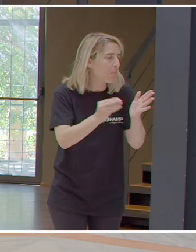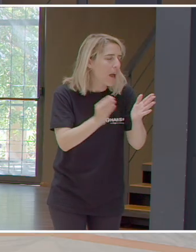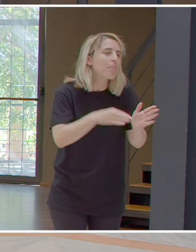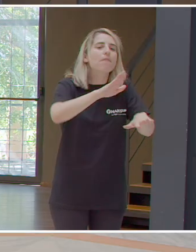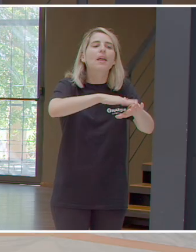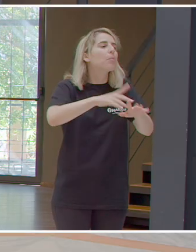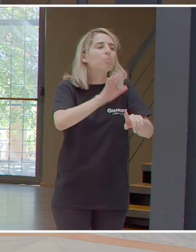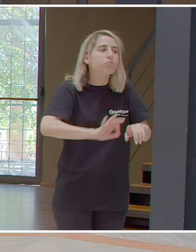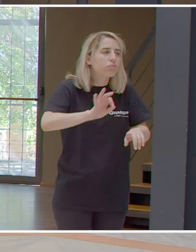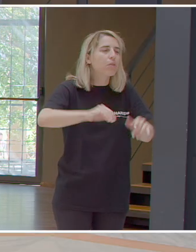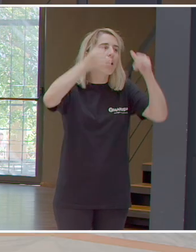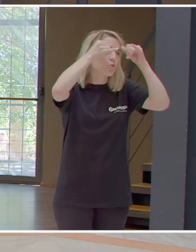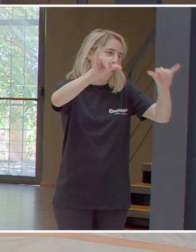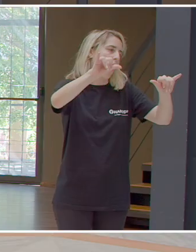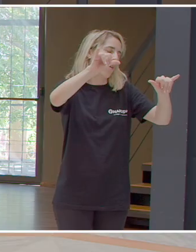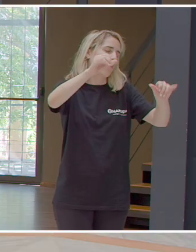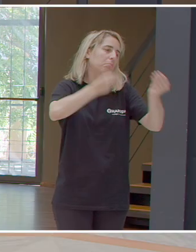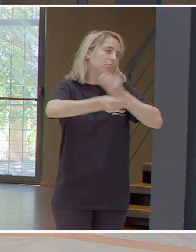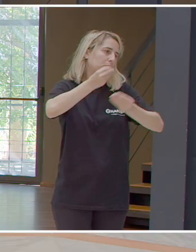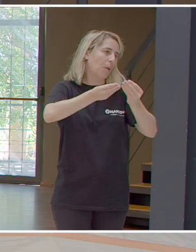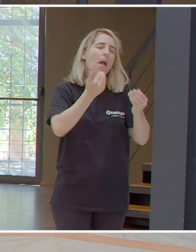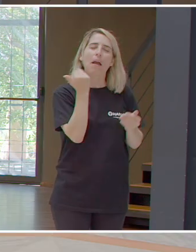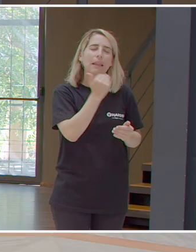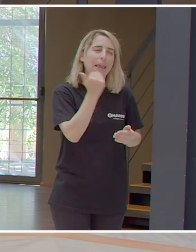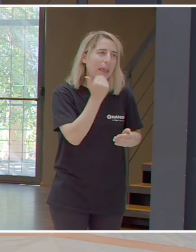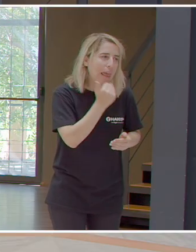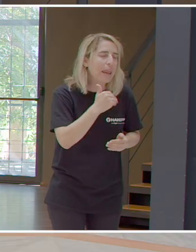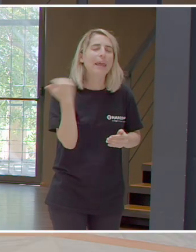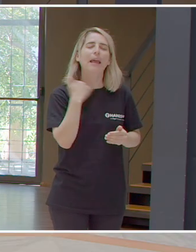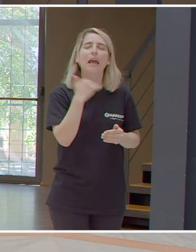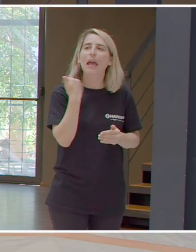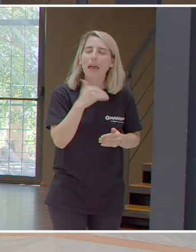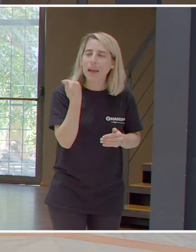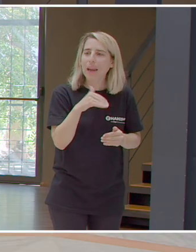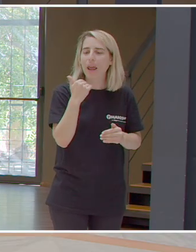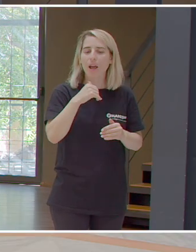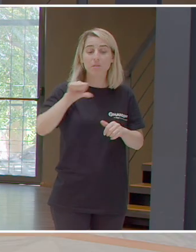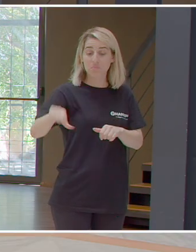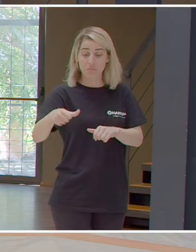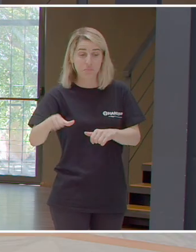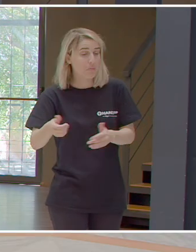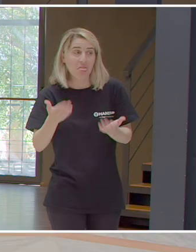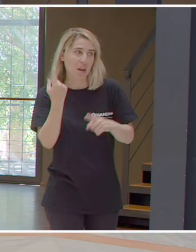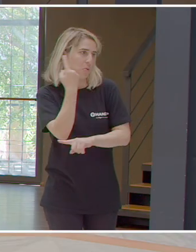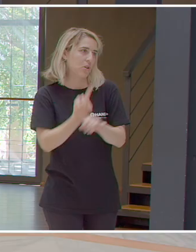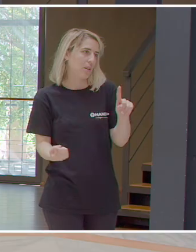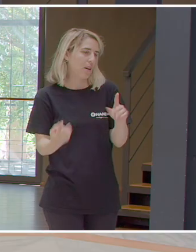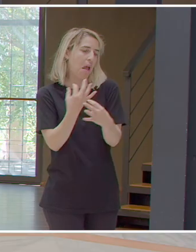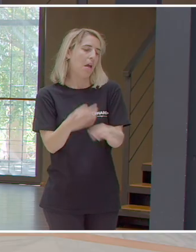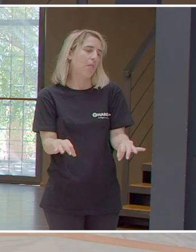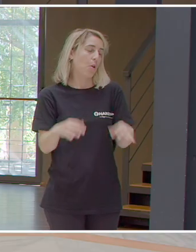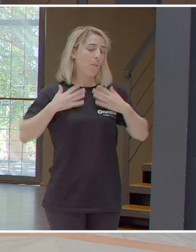only found in animal products as cheese, meat, and plants don't contain cholesterol.